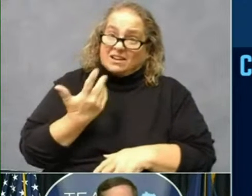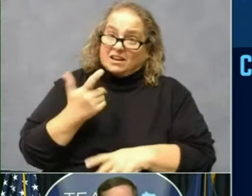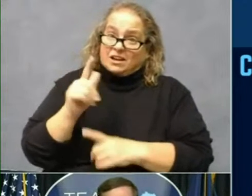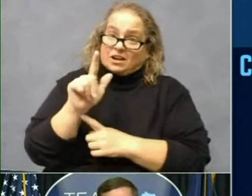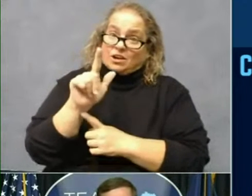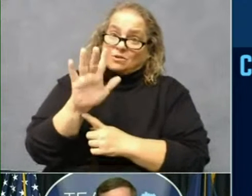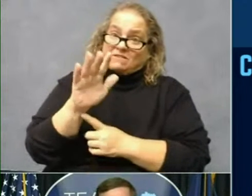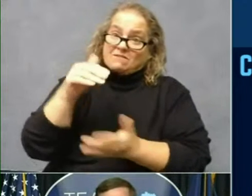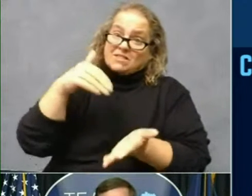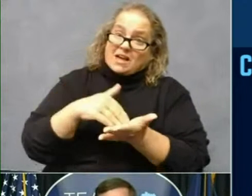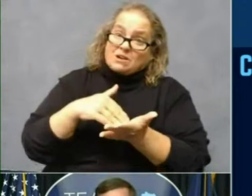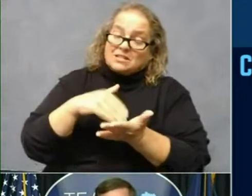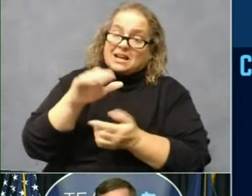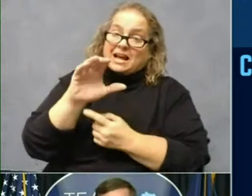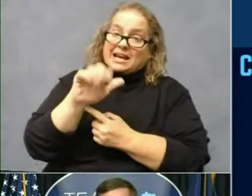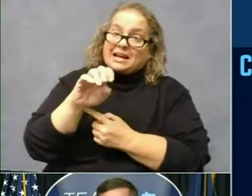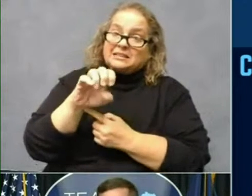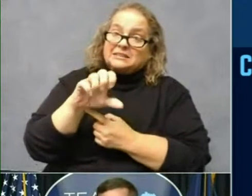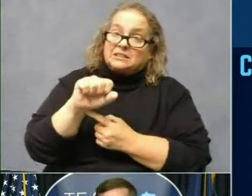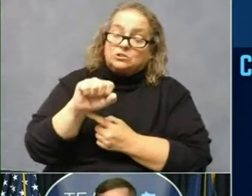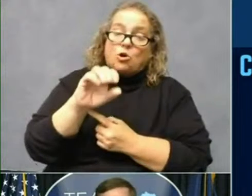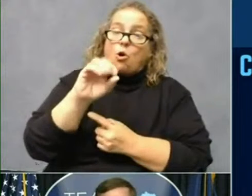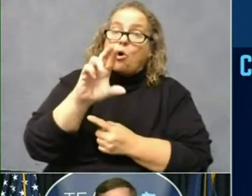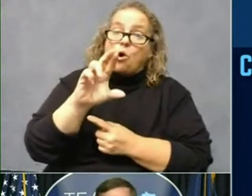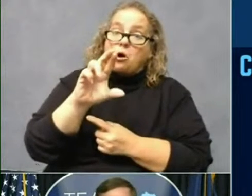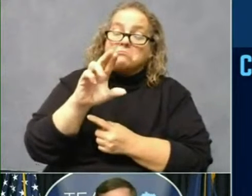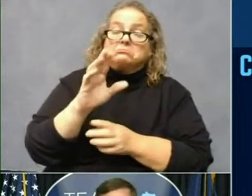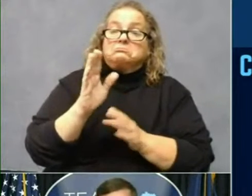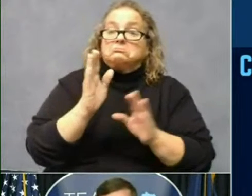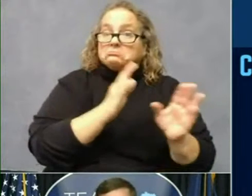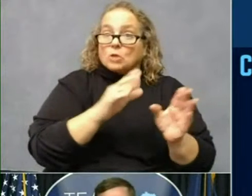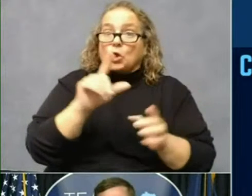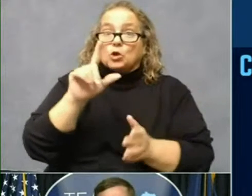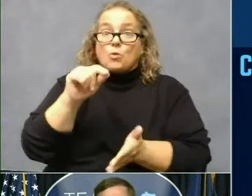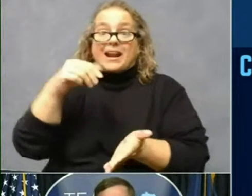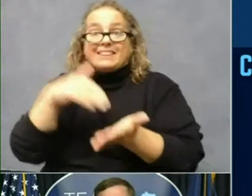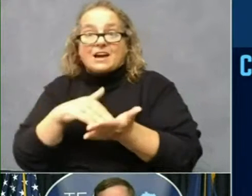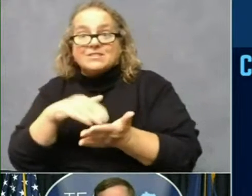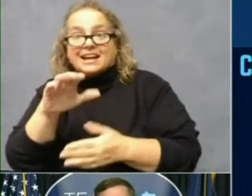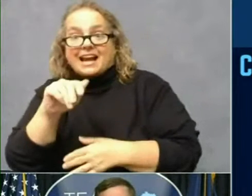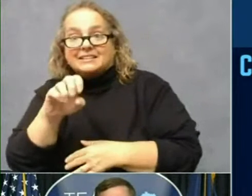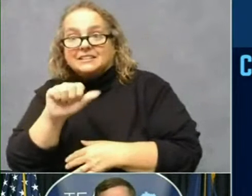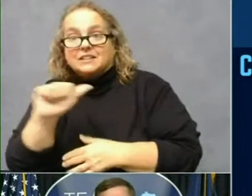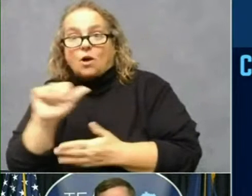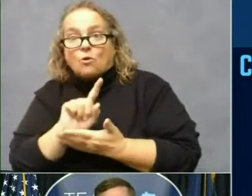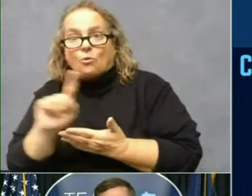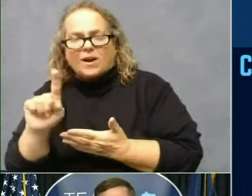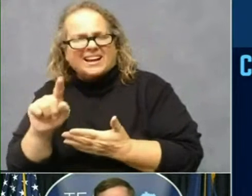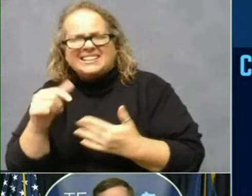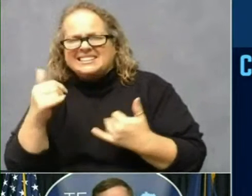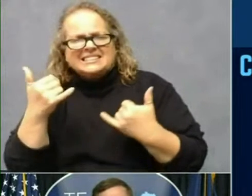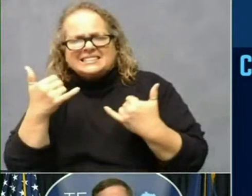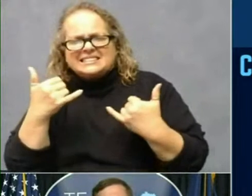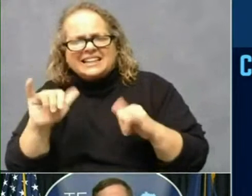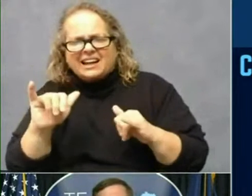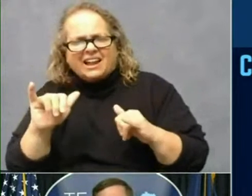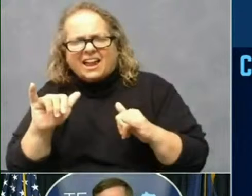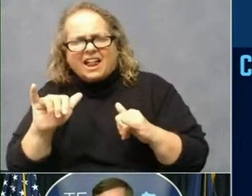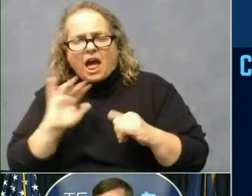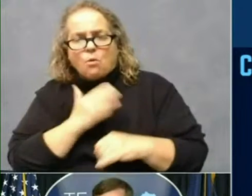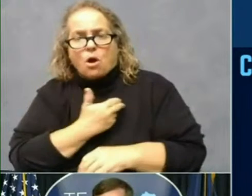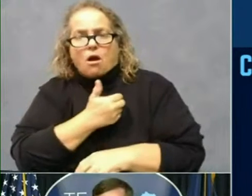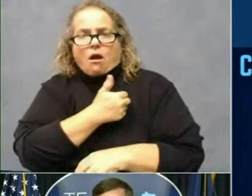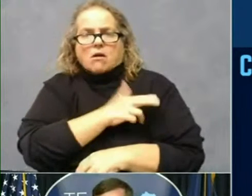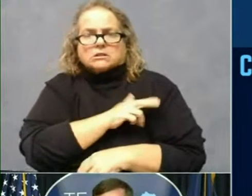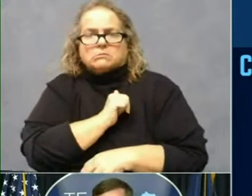having 20,000 cases in a week, that's still significantly straining our healthcare capacity, and it means we lose far